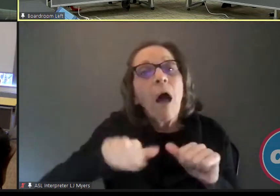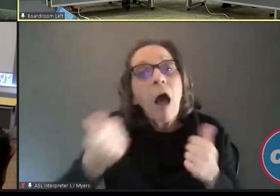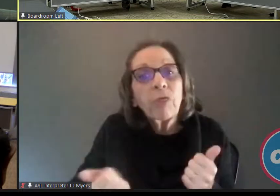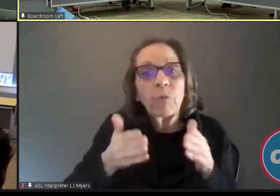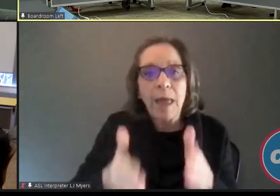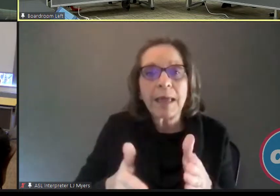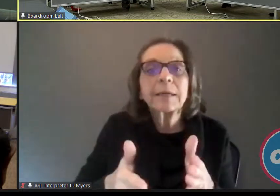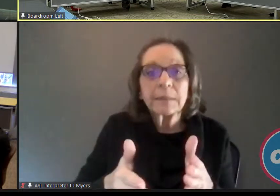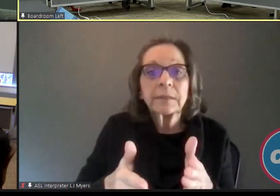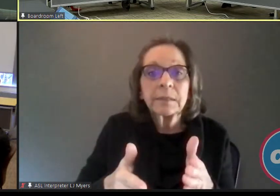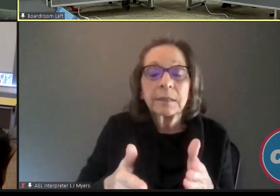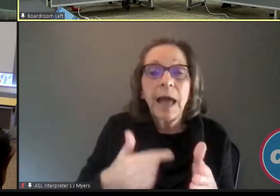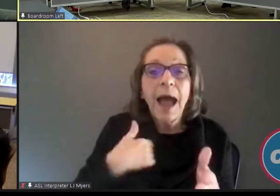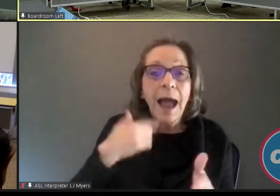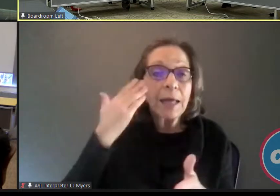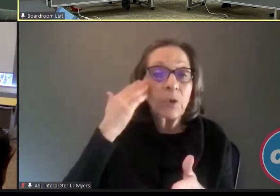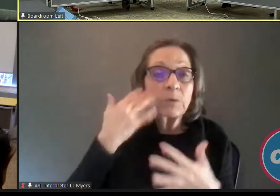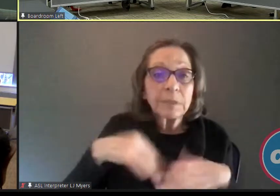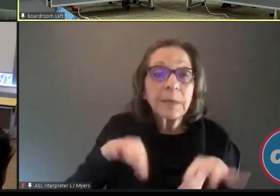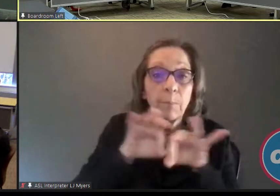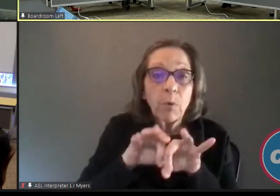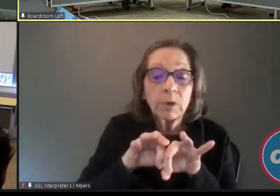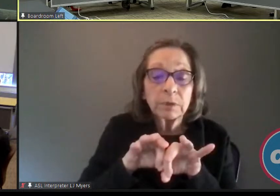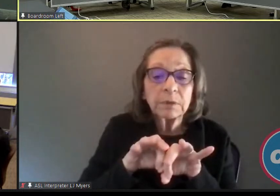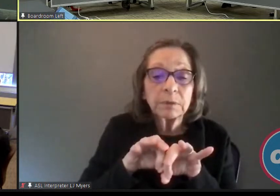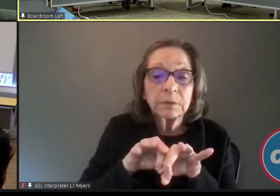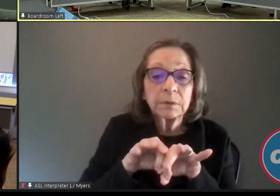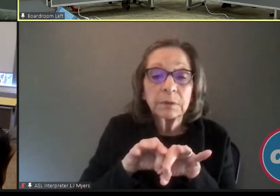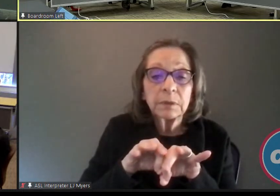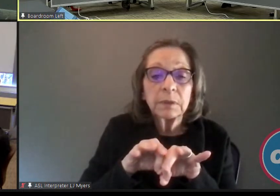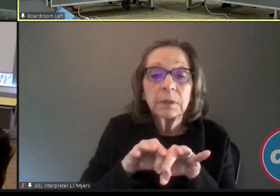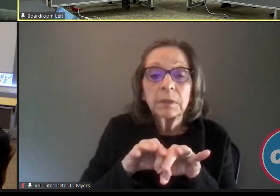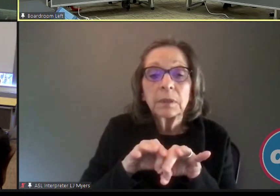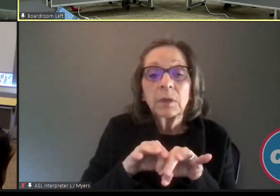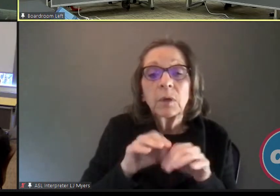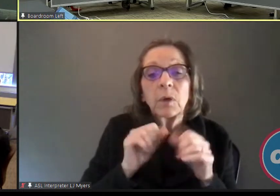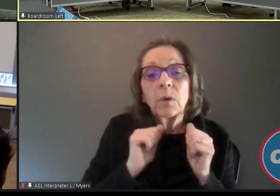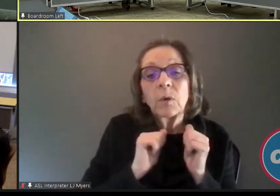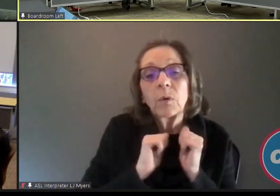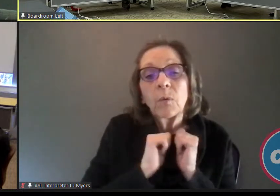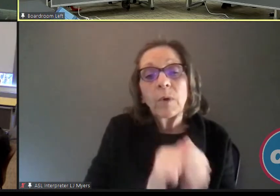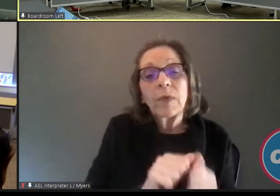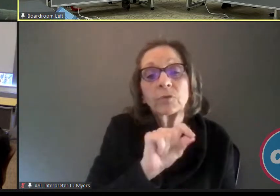important. Firsthand burned in 2011 with a PRT.